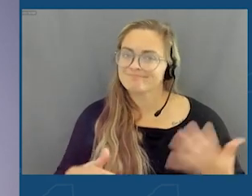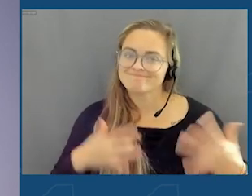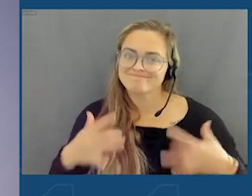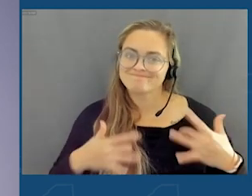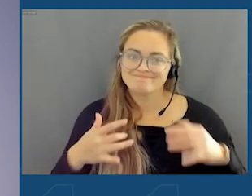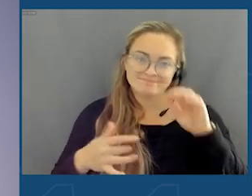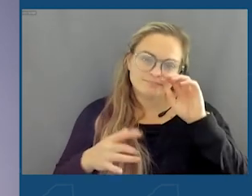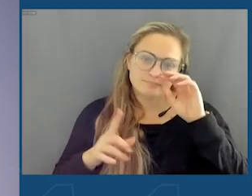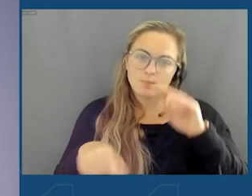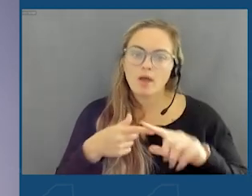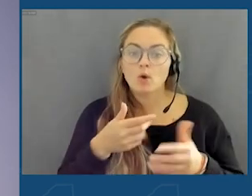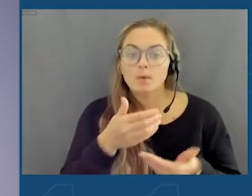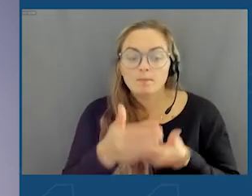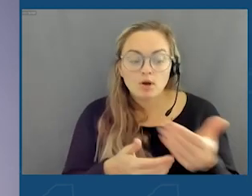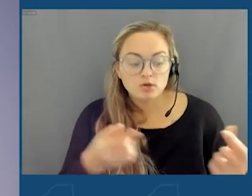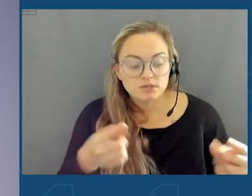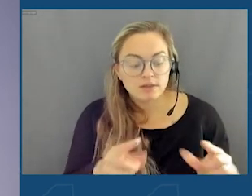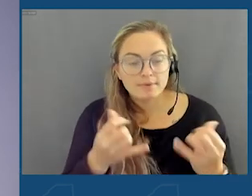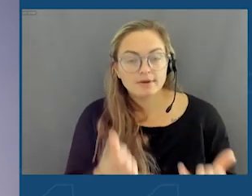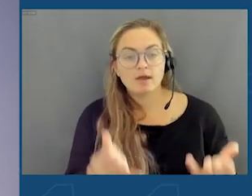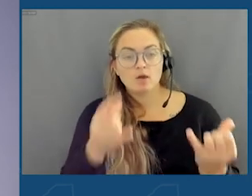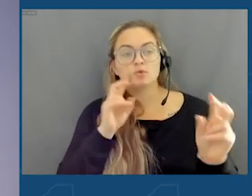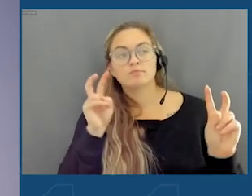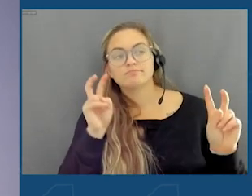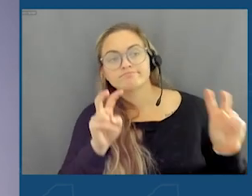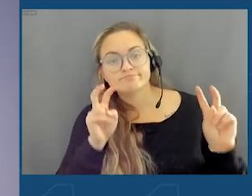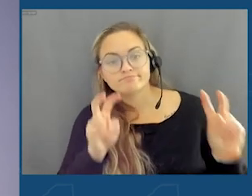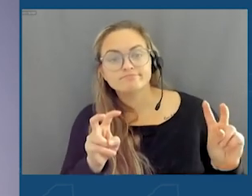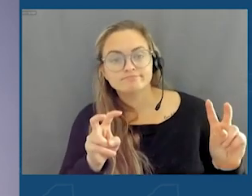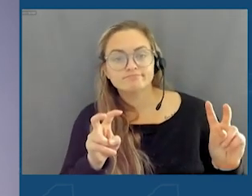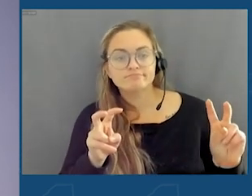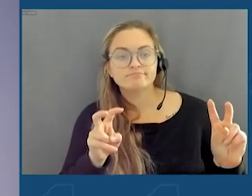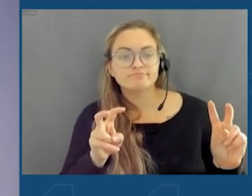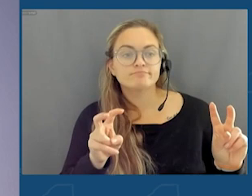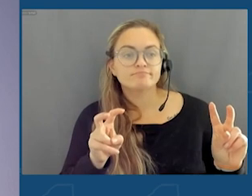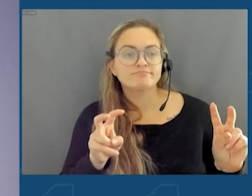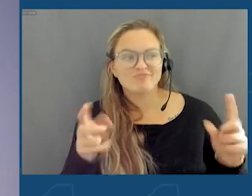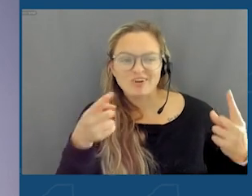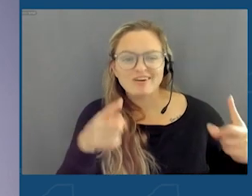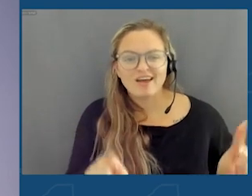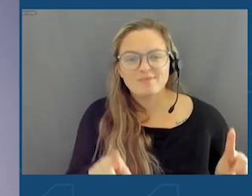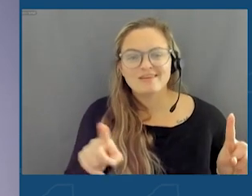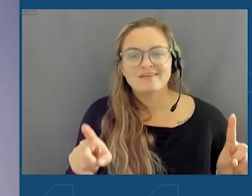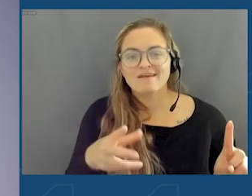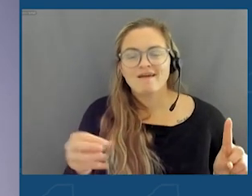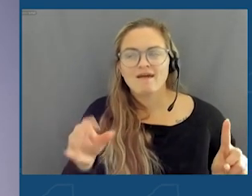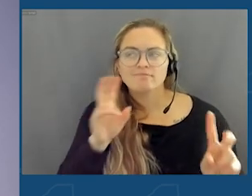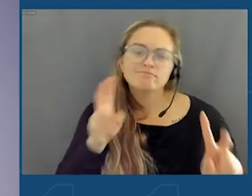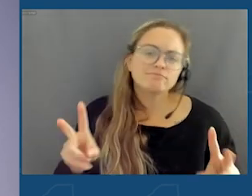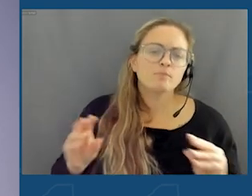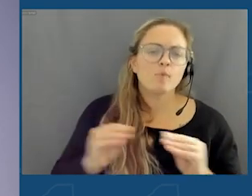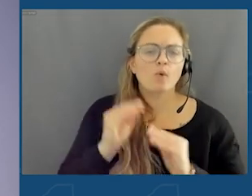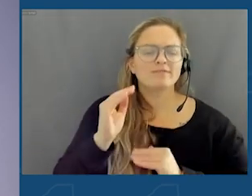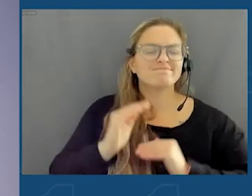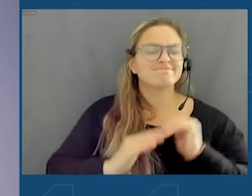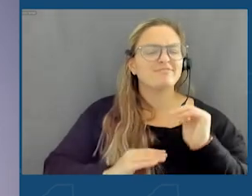the progress we're making. I look forward to this delivery, and I look forward to a lot of more